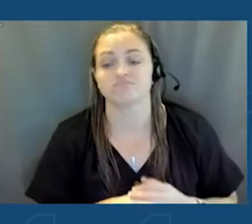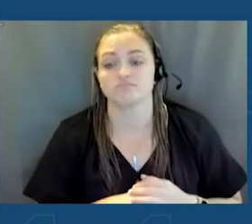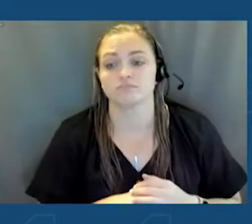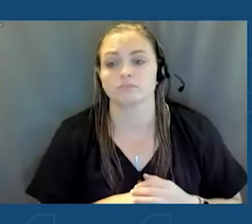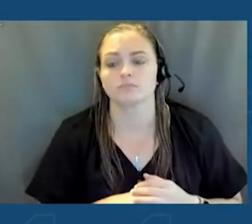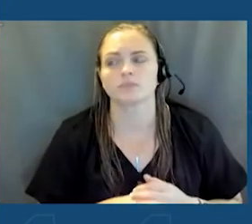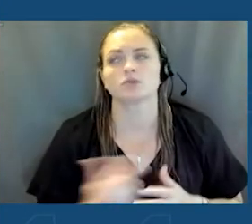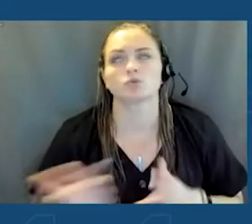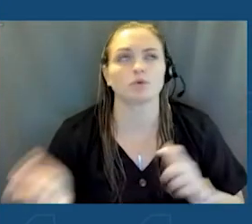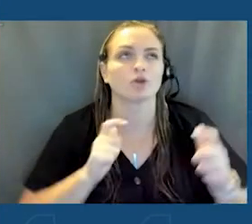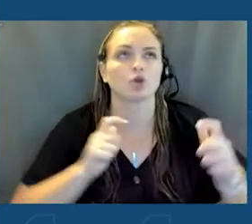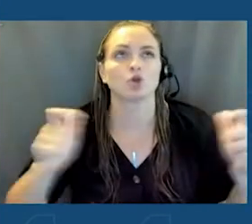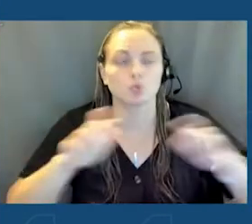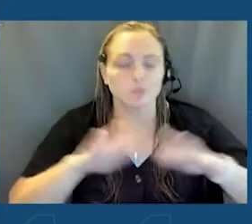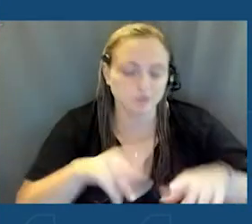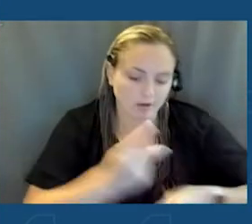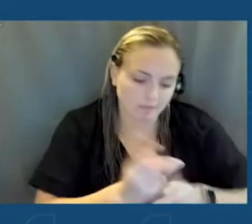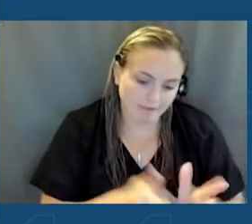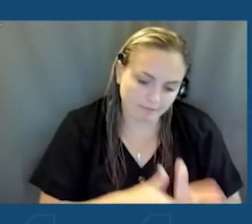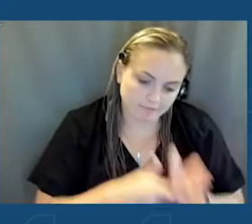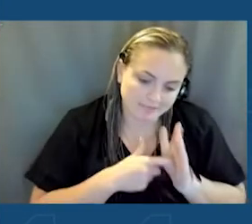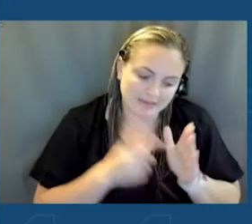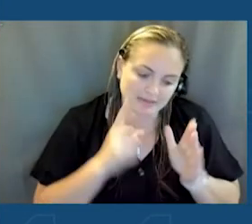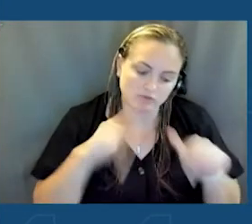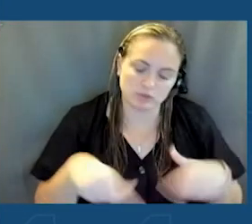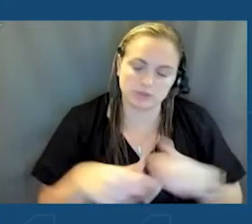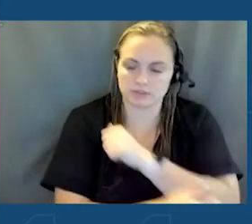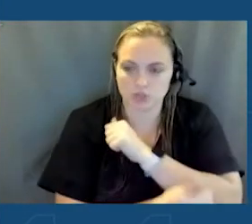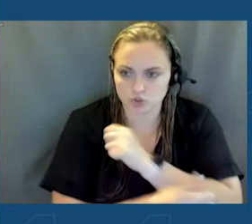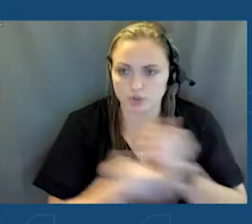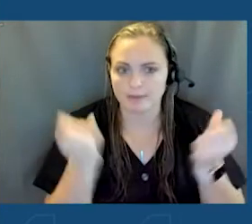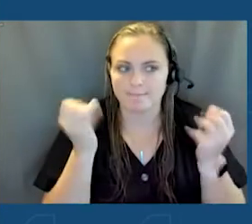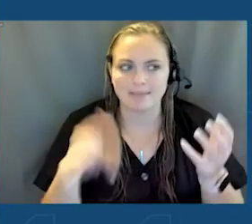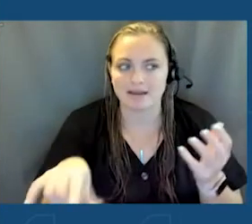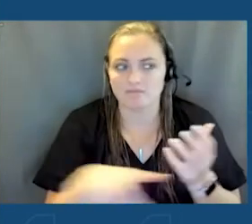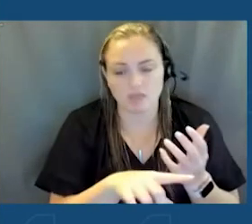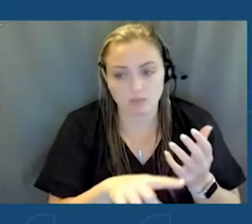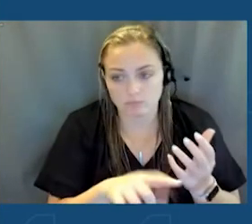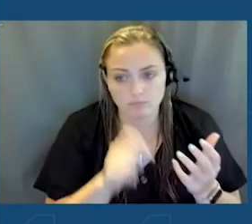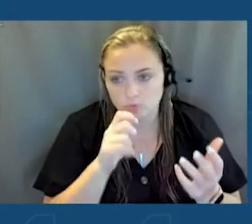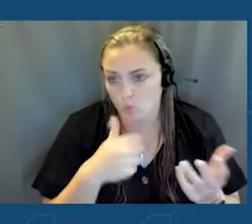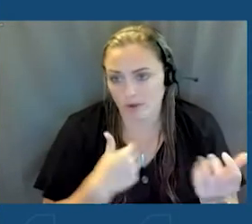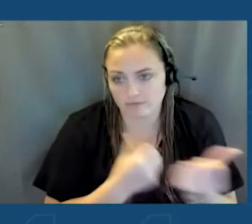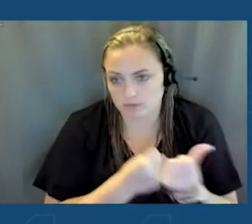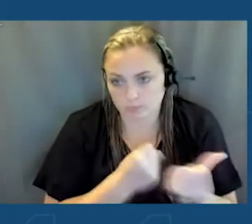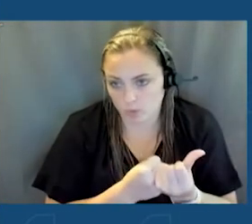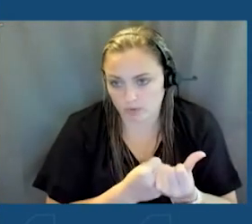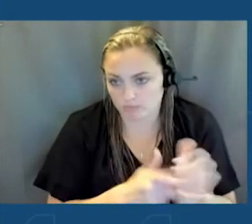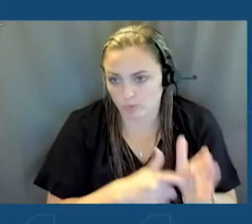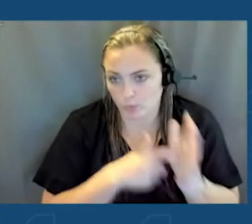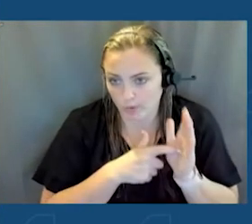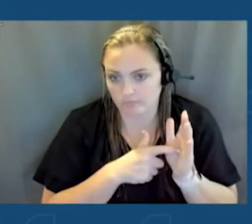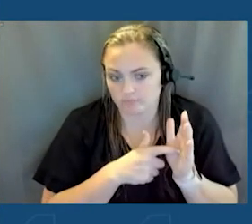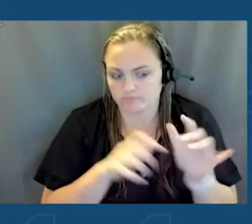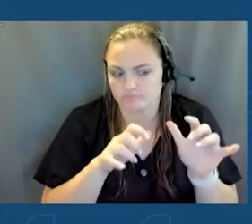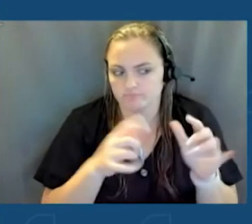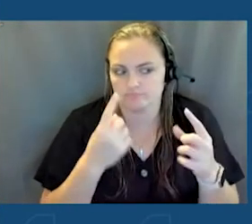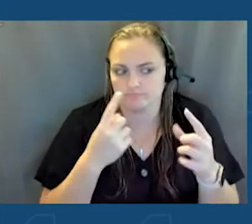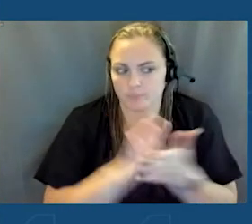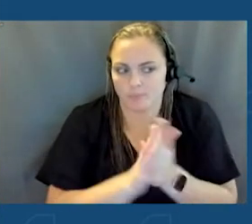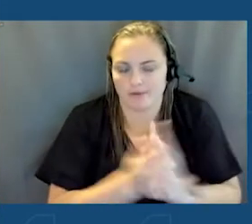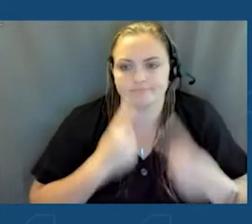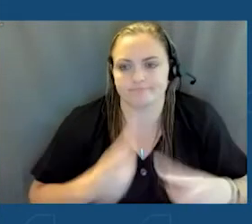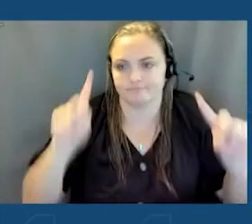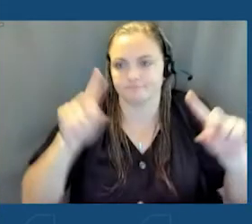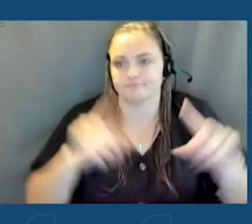huge child care need in this country, and many of them do not have the support that they need to be able to succeed.